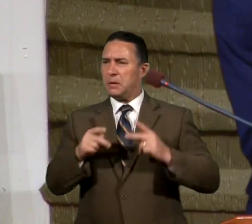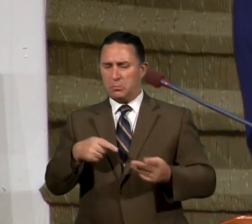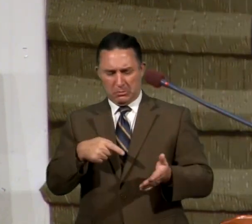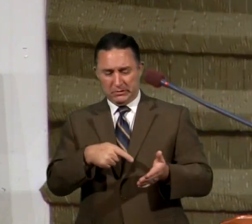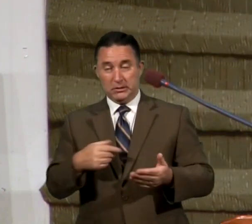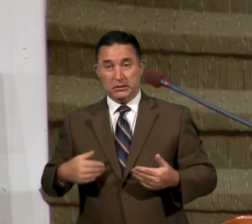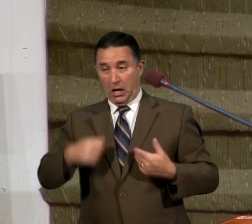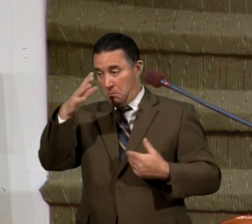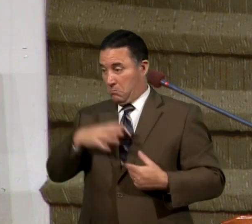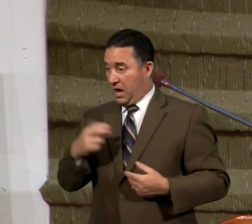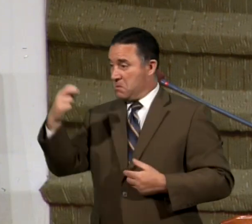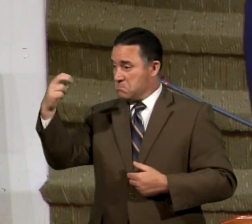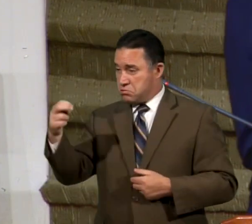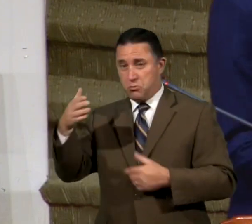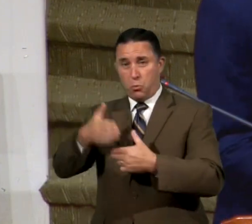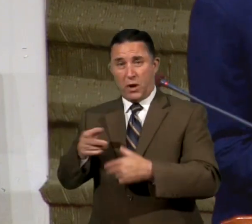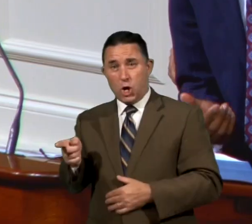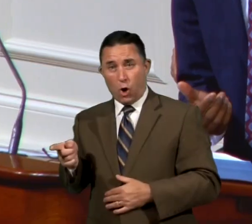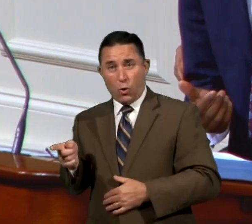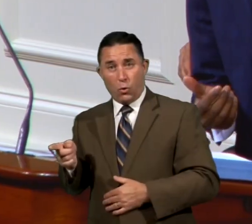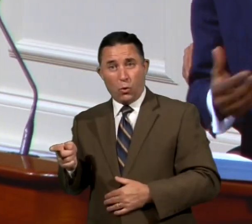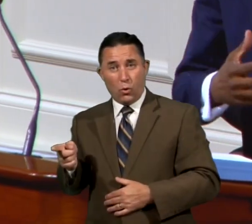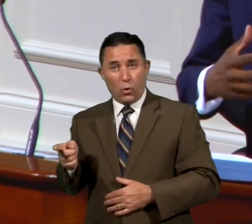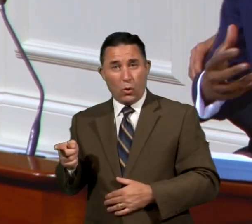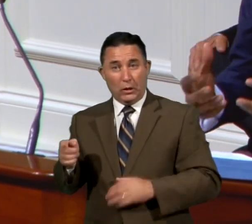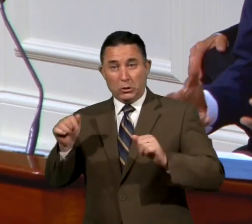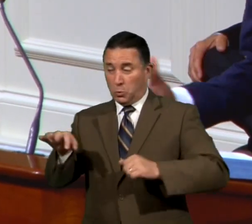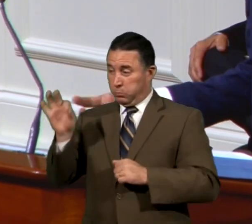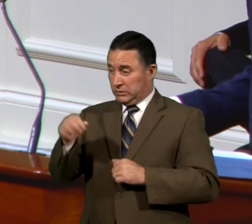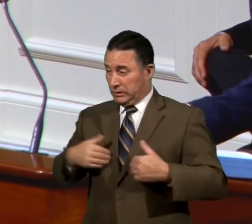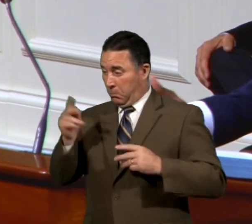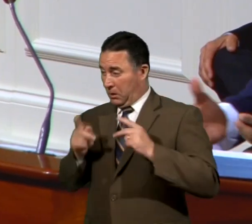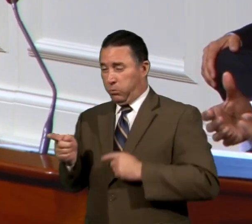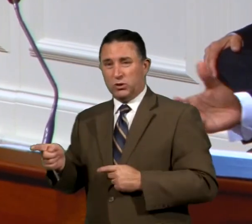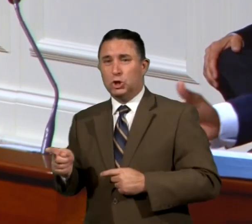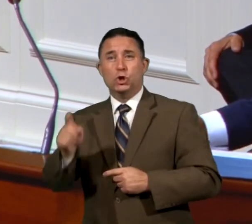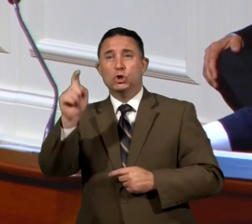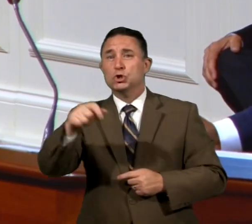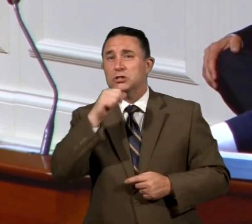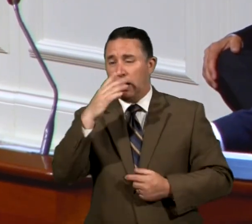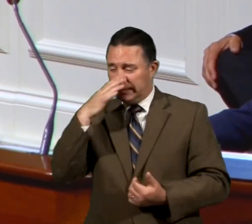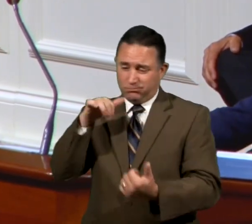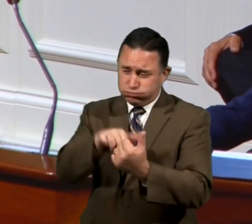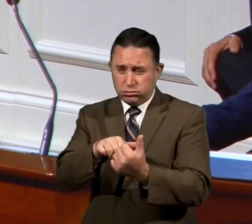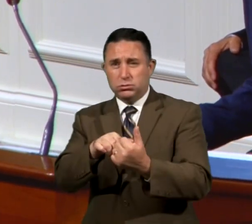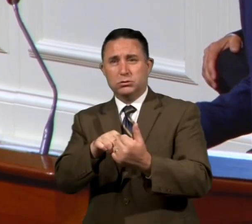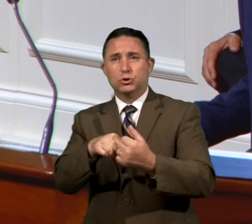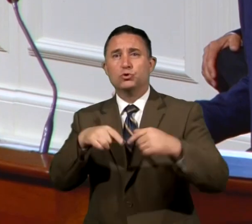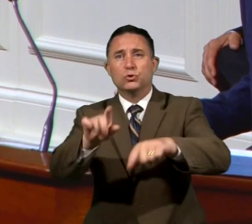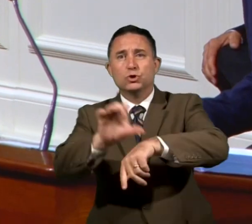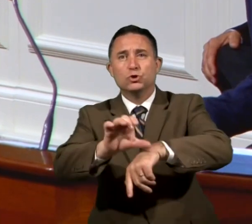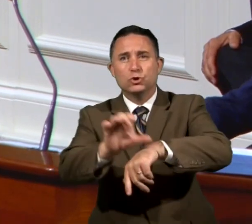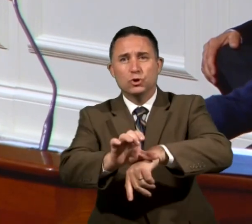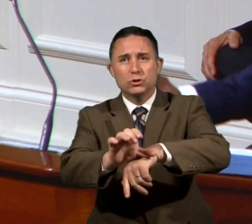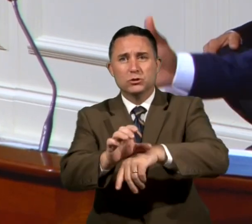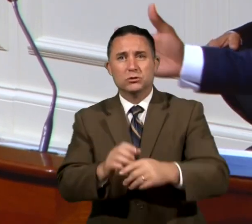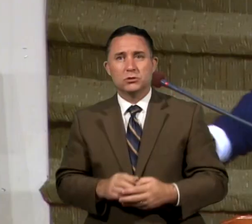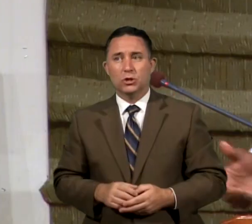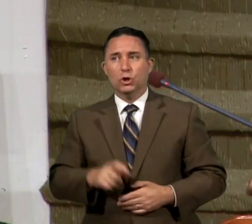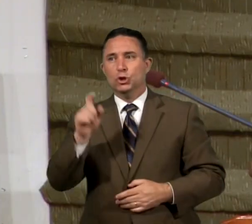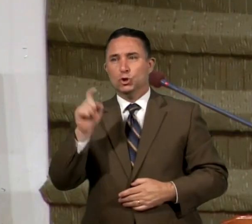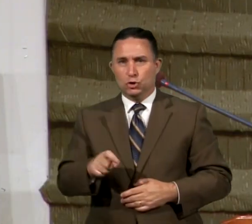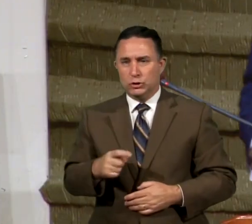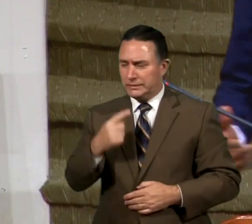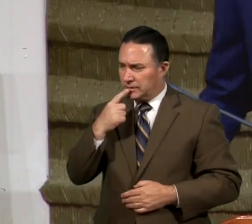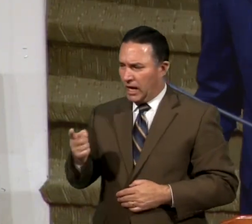this was a young man sitting in the window. And you could preach to young people why they shouldn't go to sleep in church. You should be